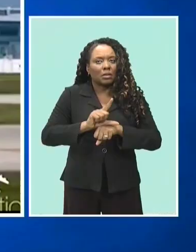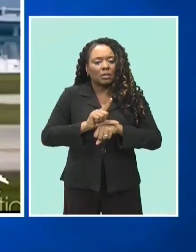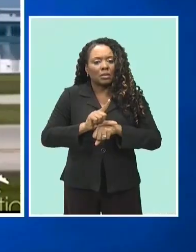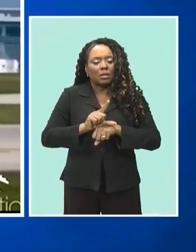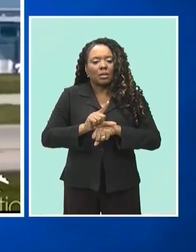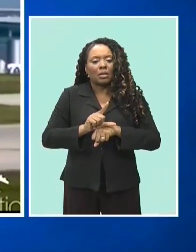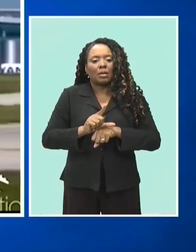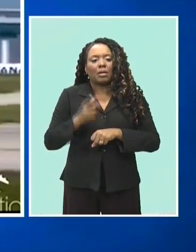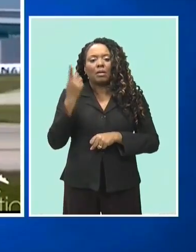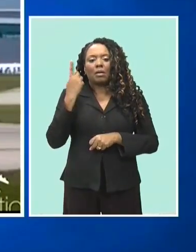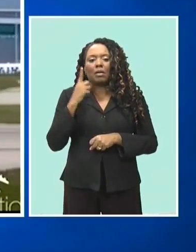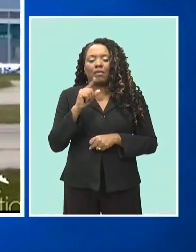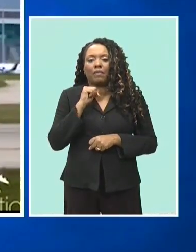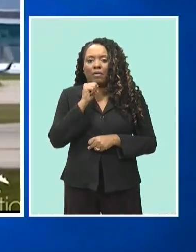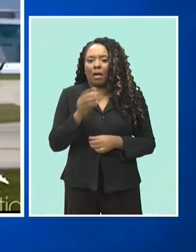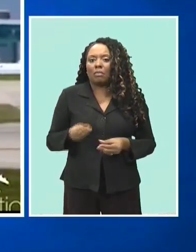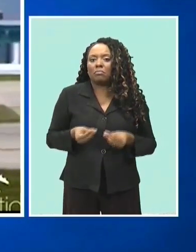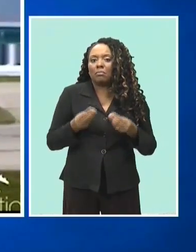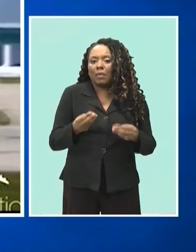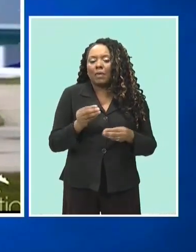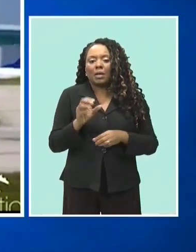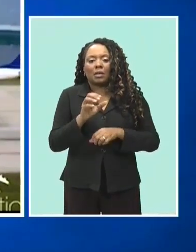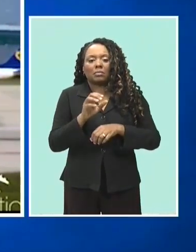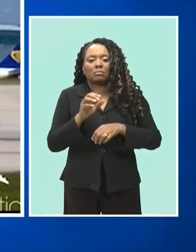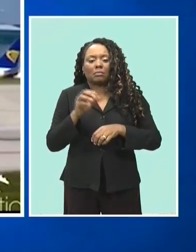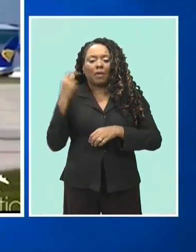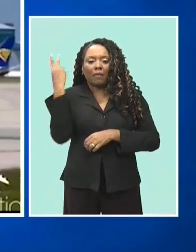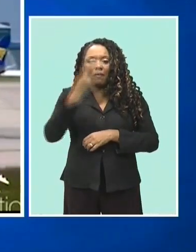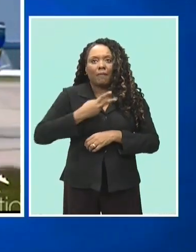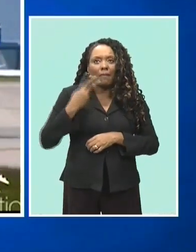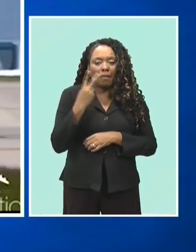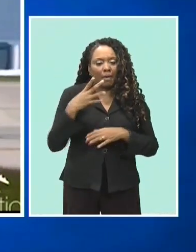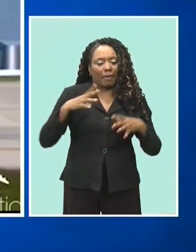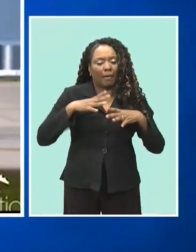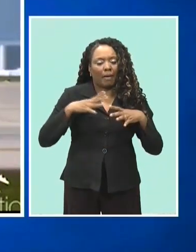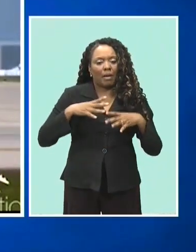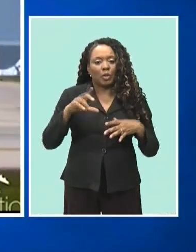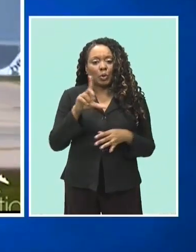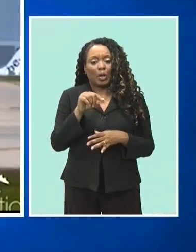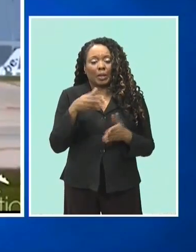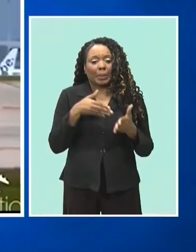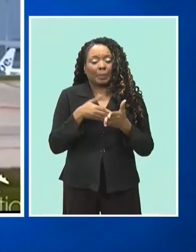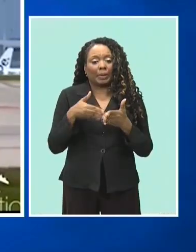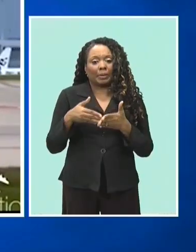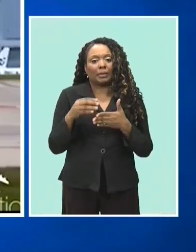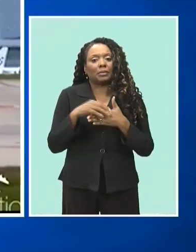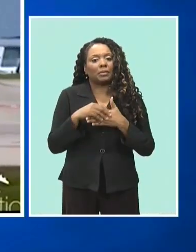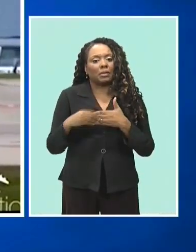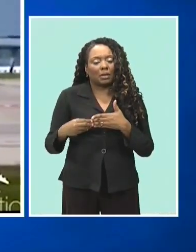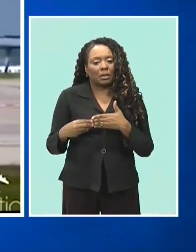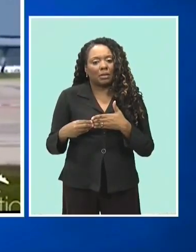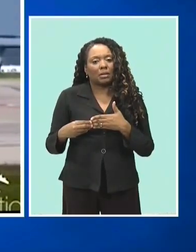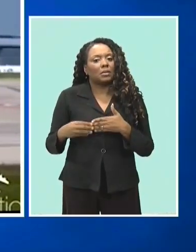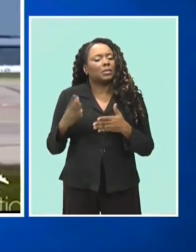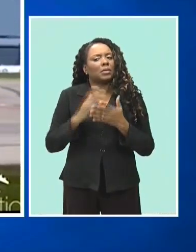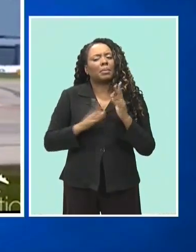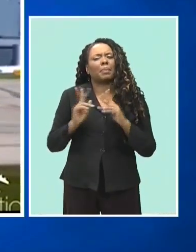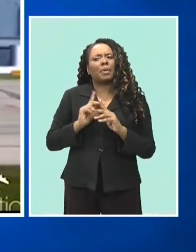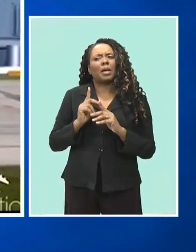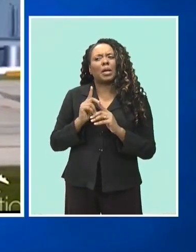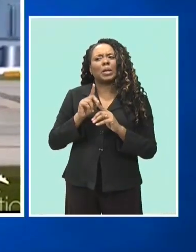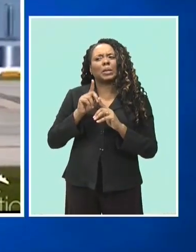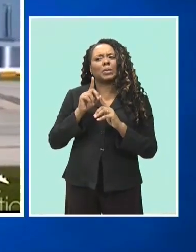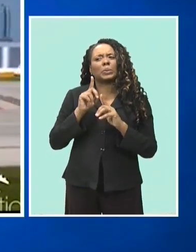Virgin Atlantic's demand for a 3-year, $20 million EC subsidy, questions abound about